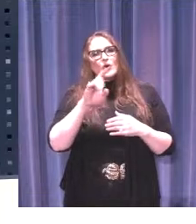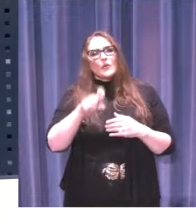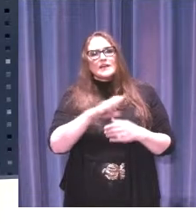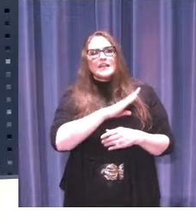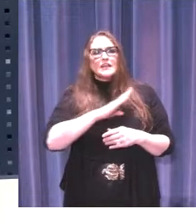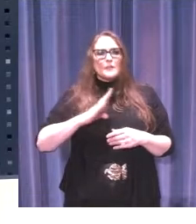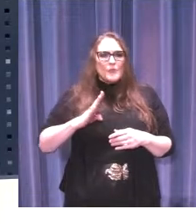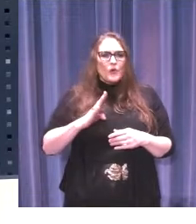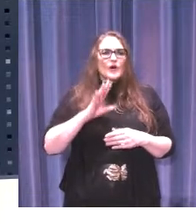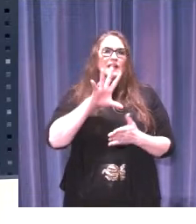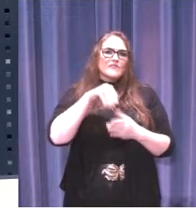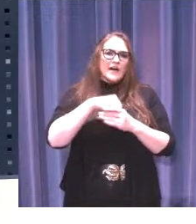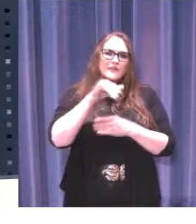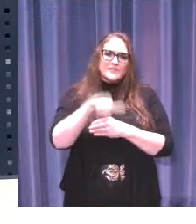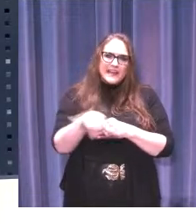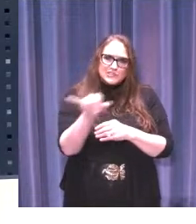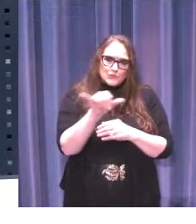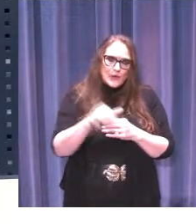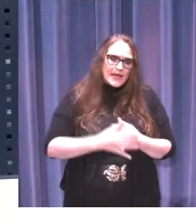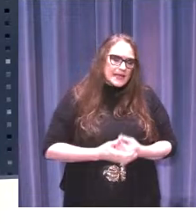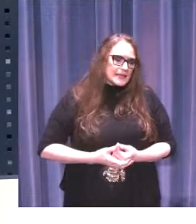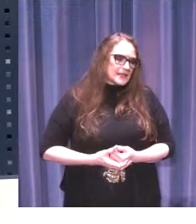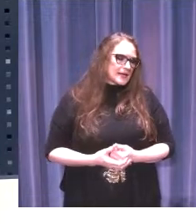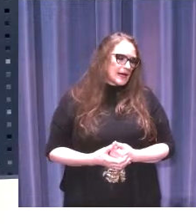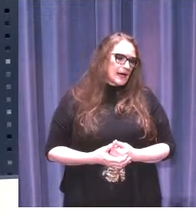involved in that as well. I